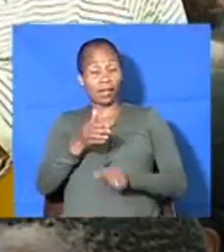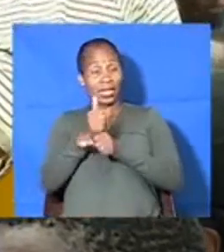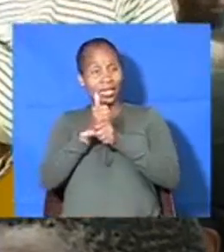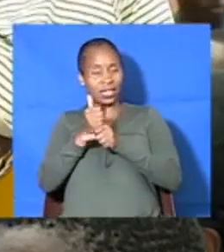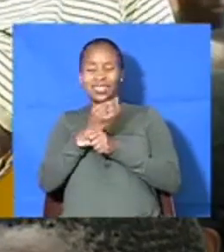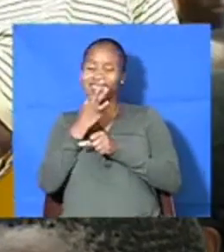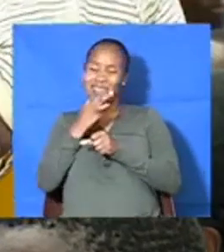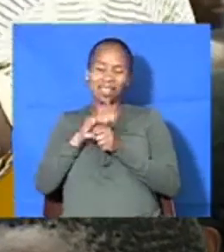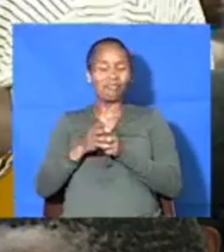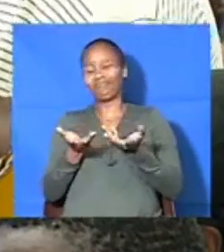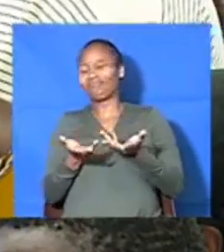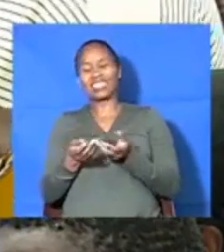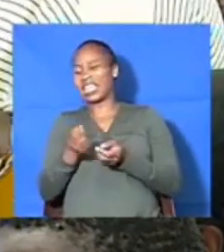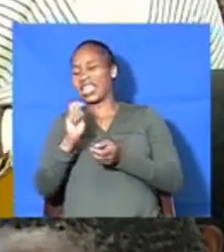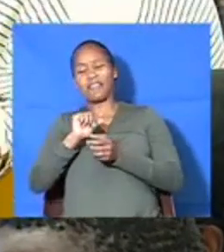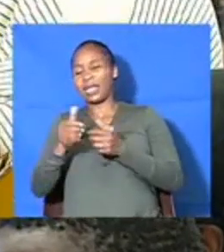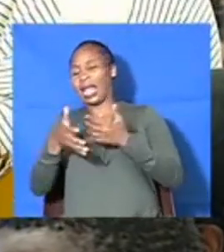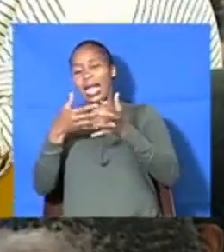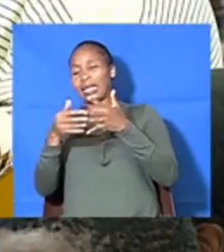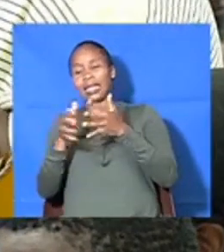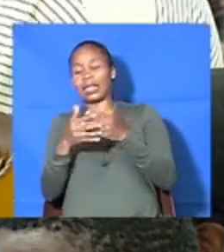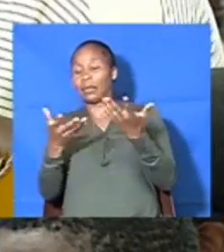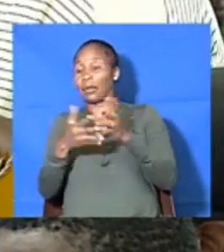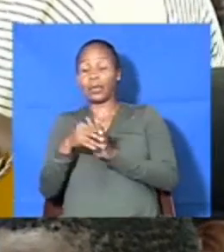You are having businesses.